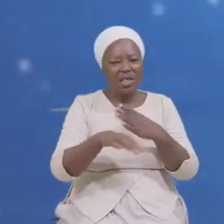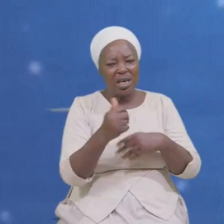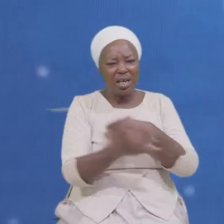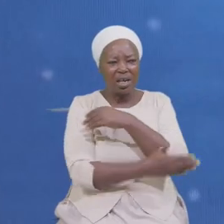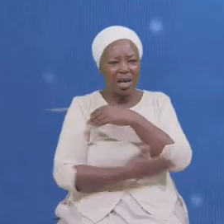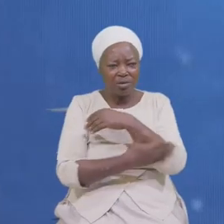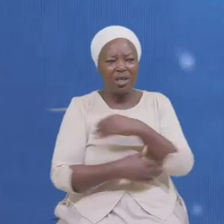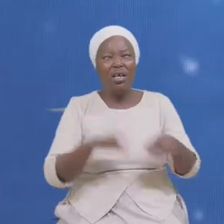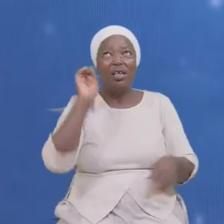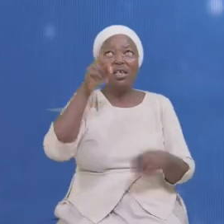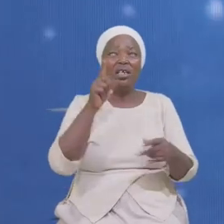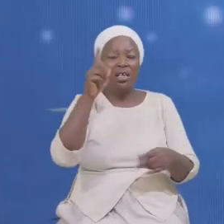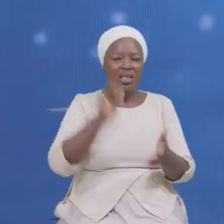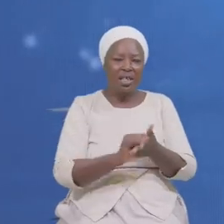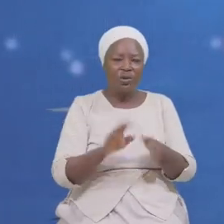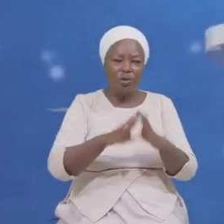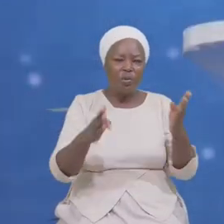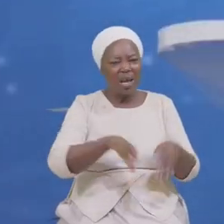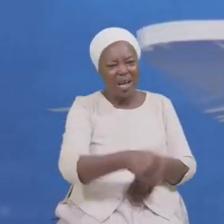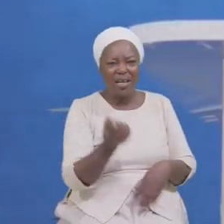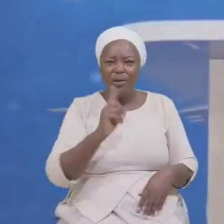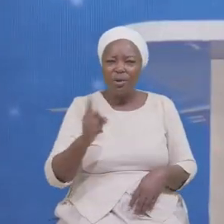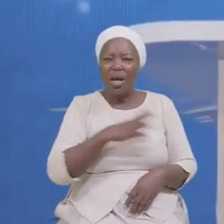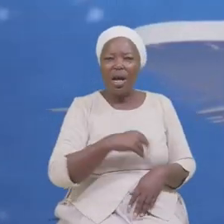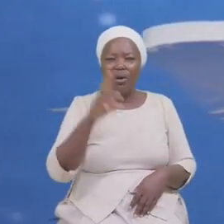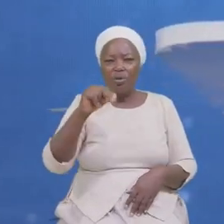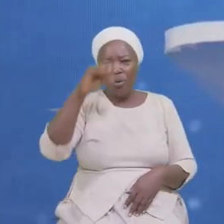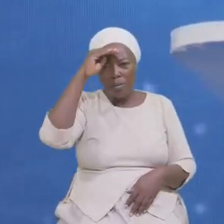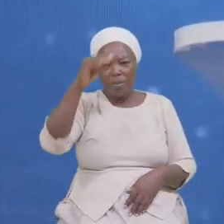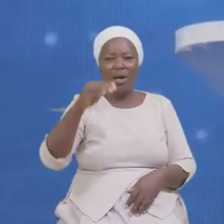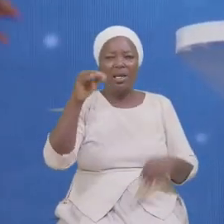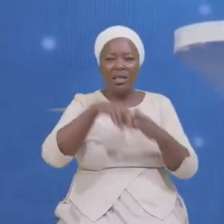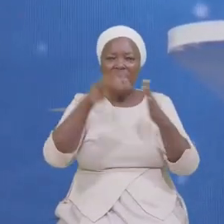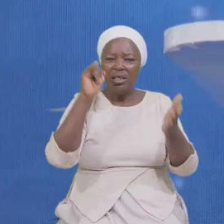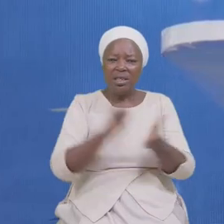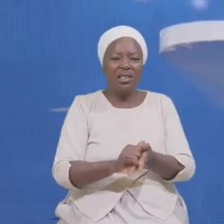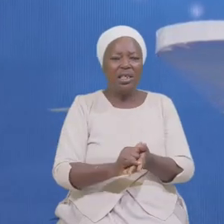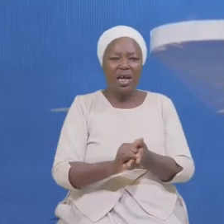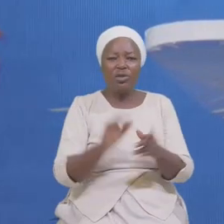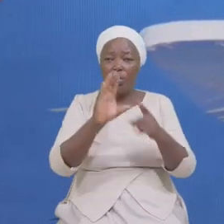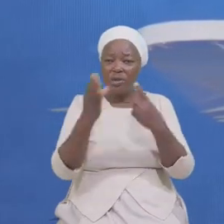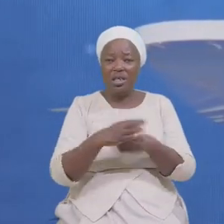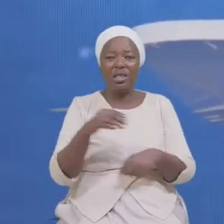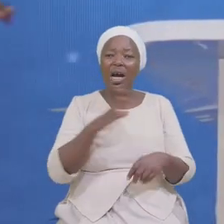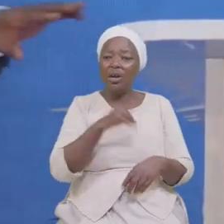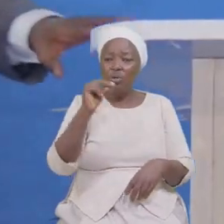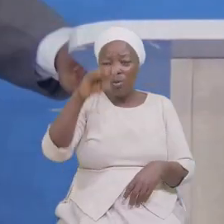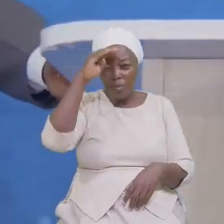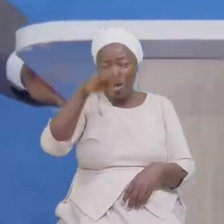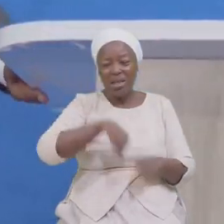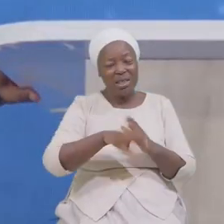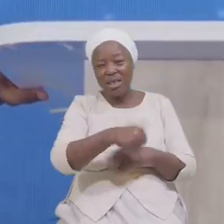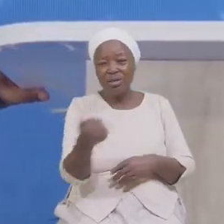that openeth anywhere, and no man in that community, and no man any other place,